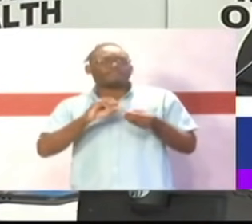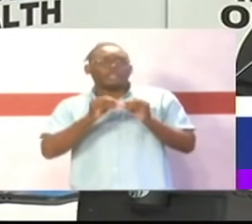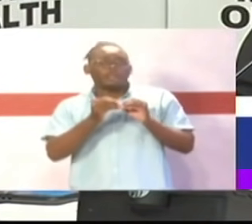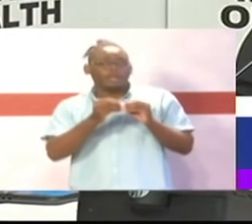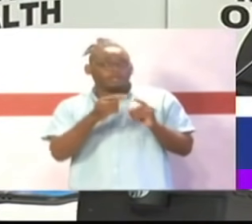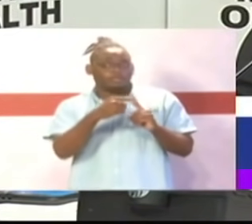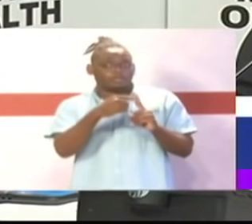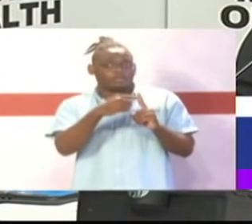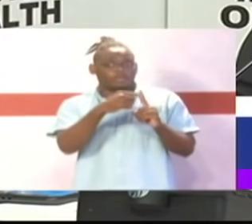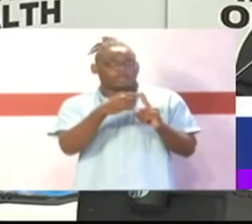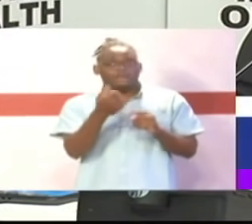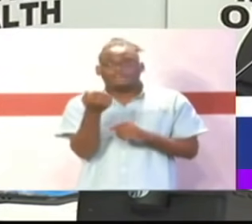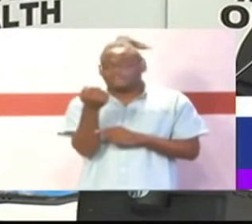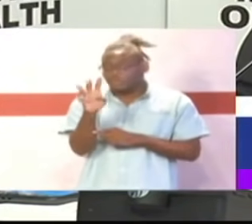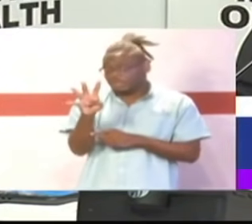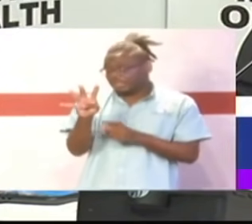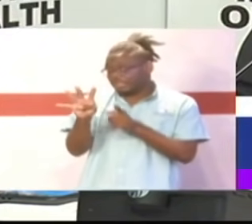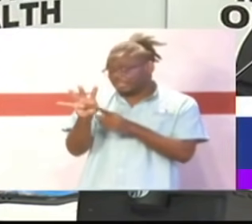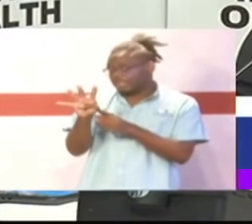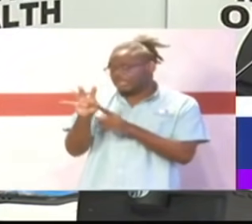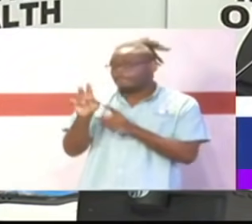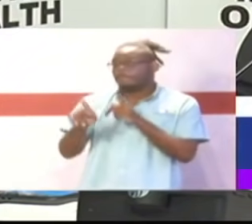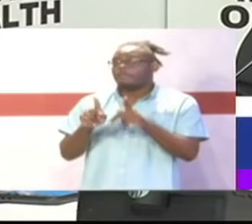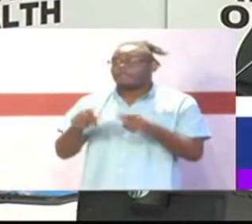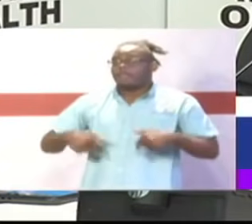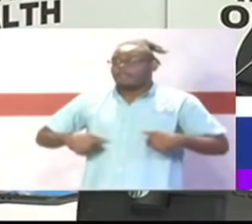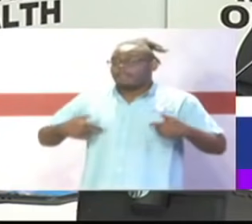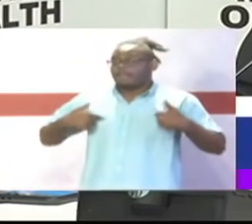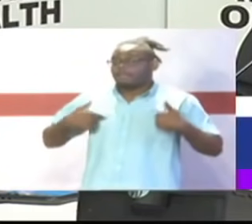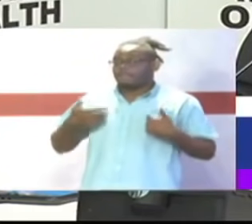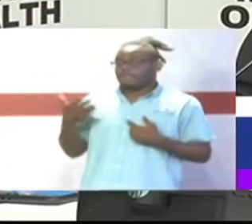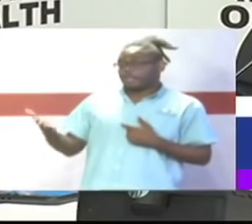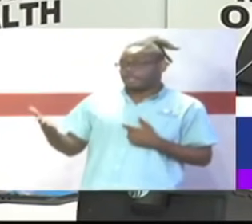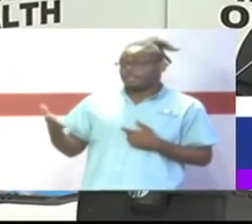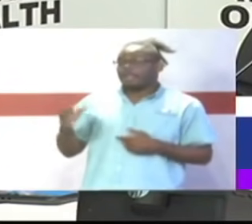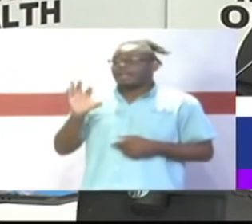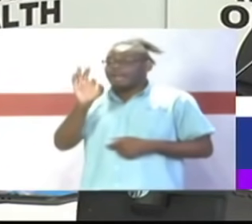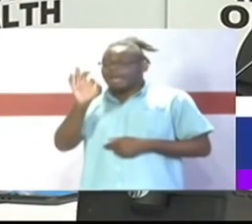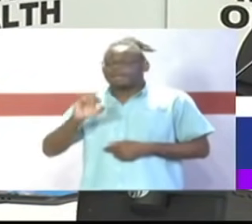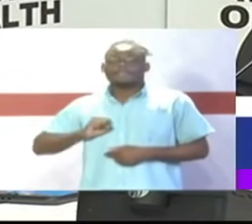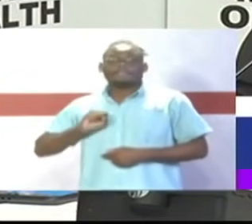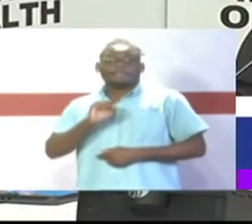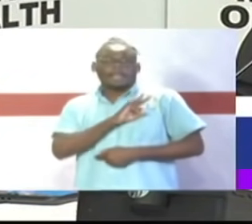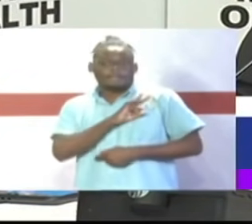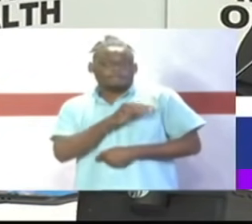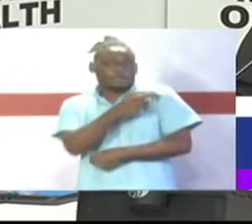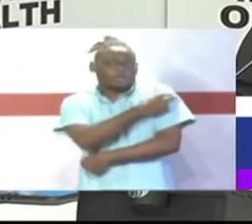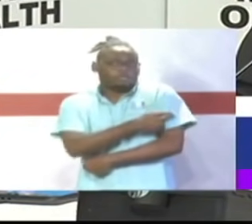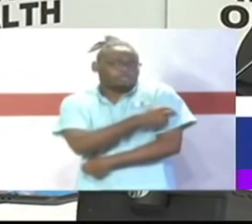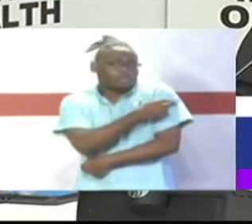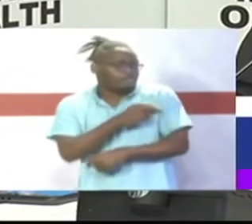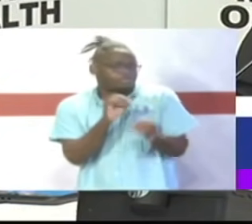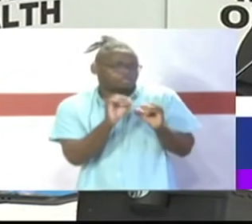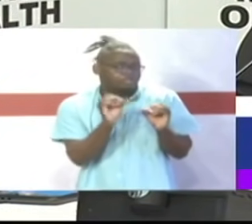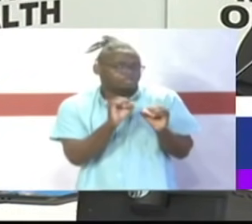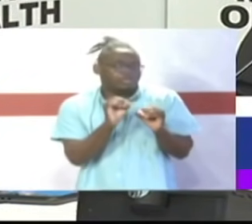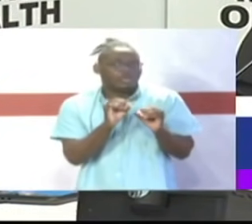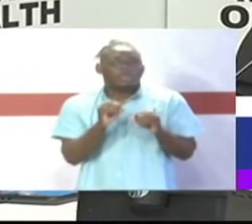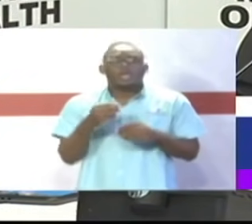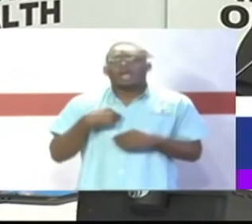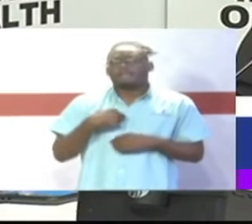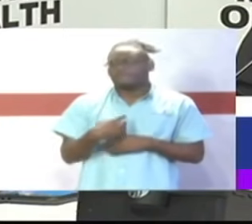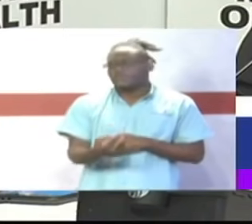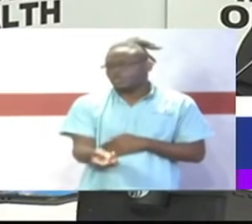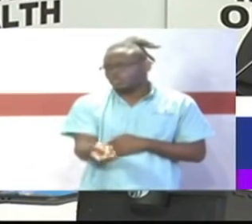14 residents and 9 staff. Severity of cases, there has been no hospitalization. There are only 2 individuals with mild fever this time. The rest